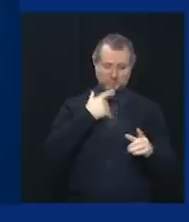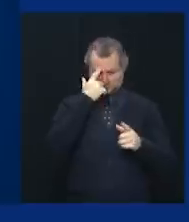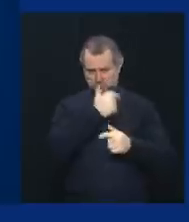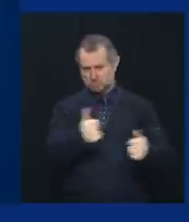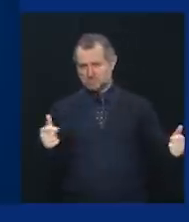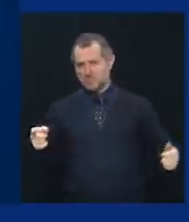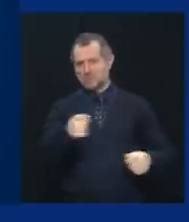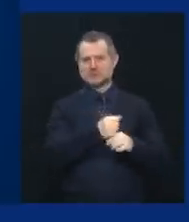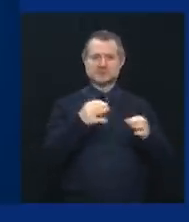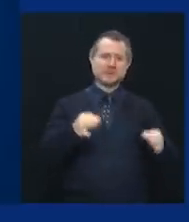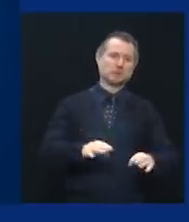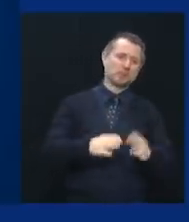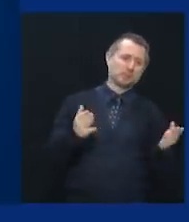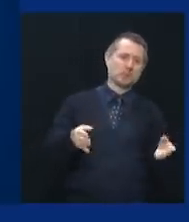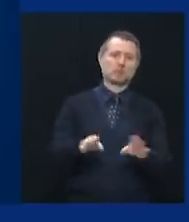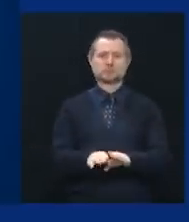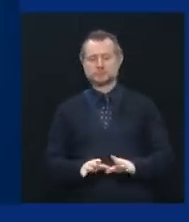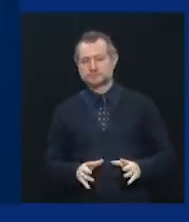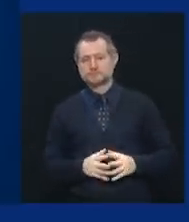decide.